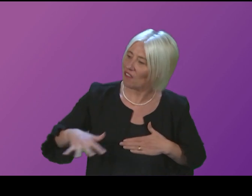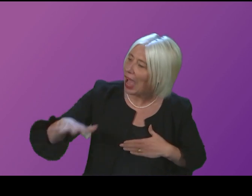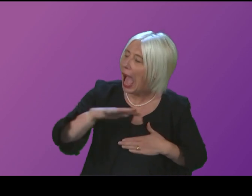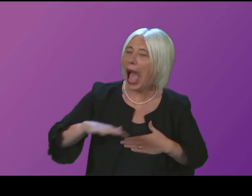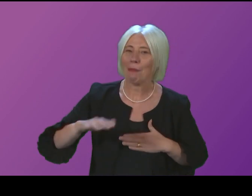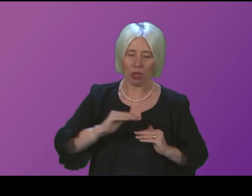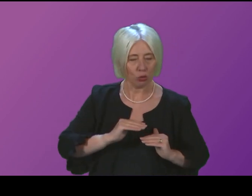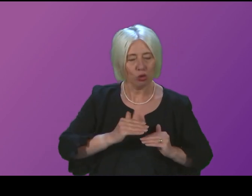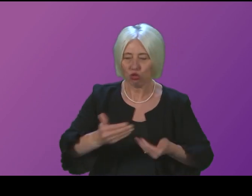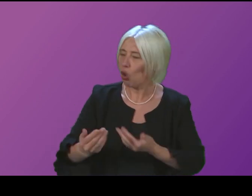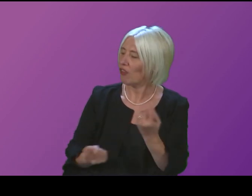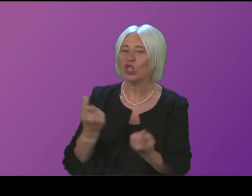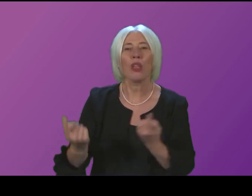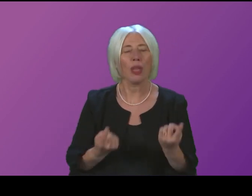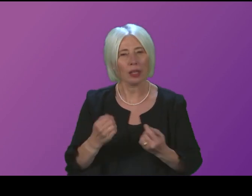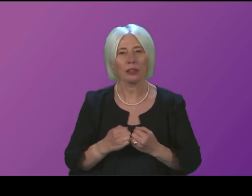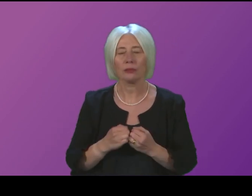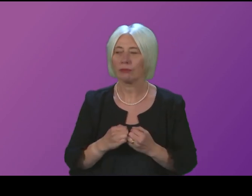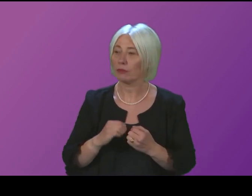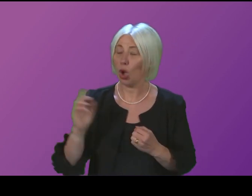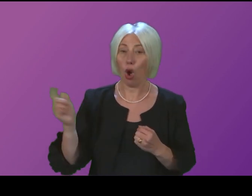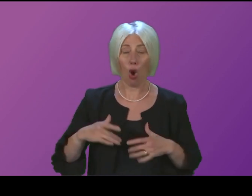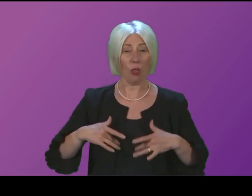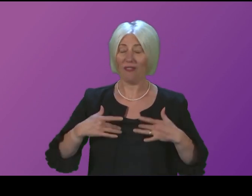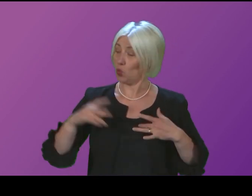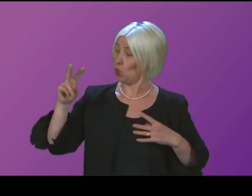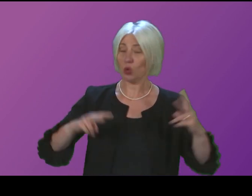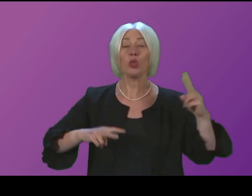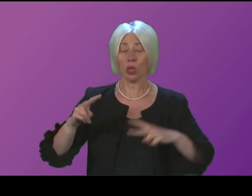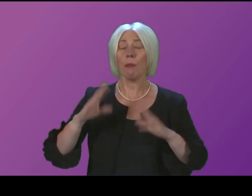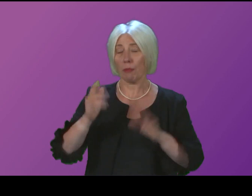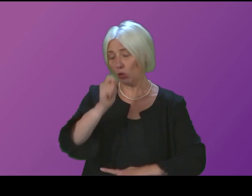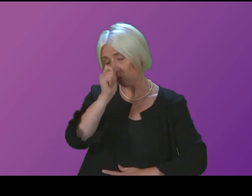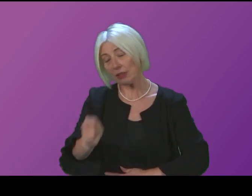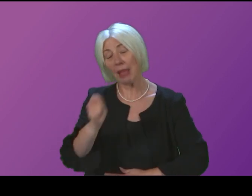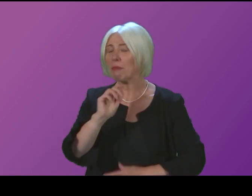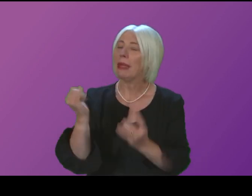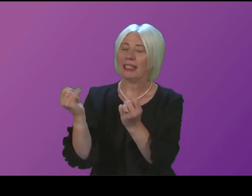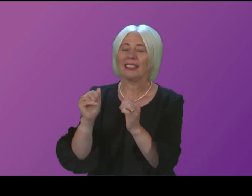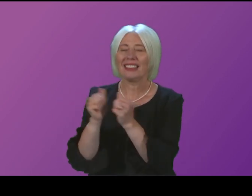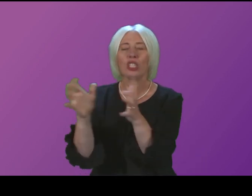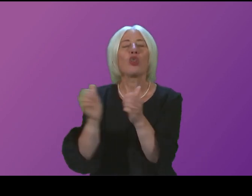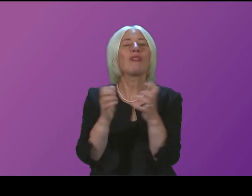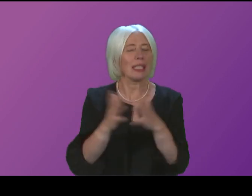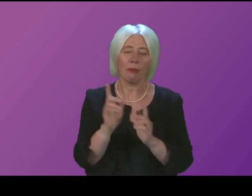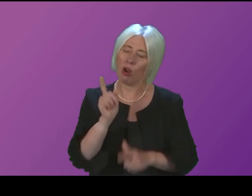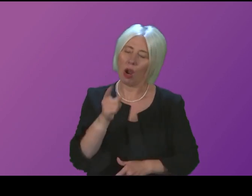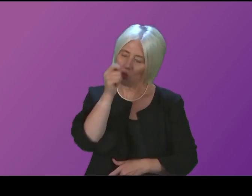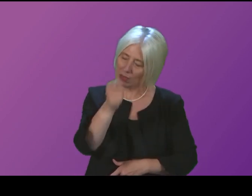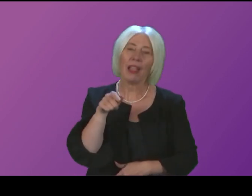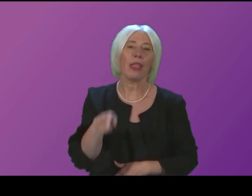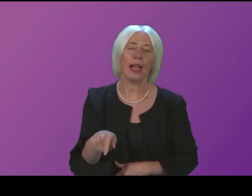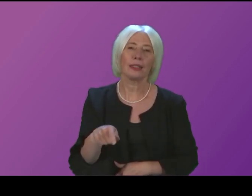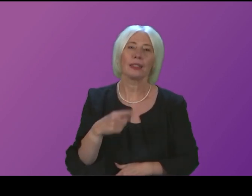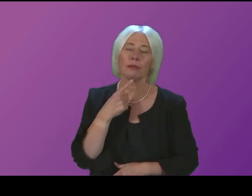one another. People of all views can respect this, whatever else we may disagree about. So in this moment, as